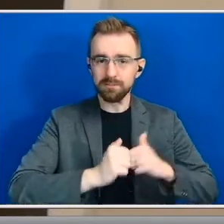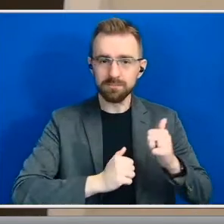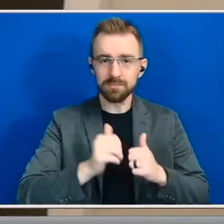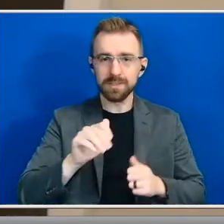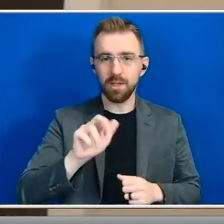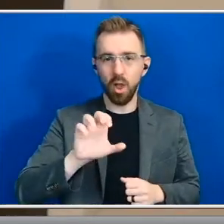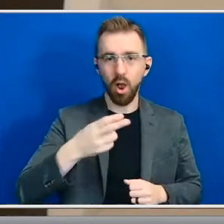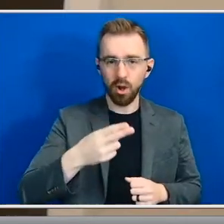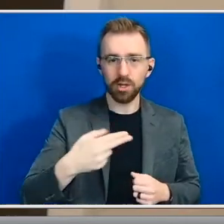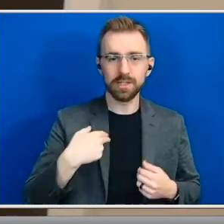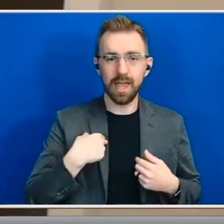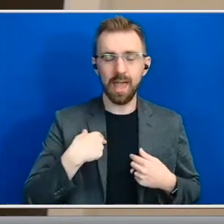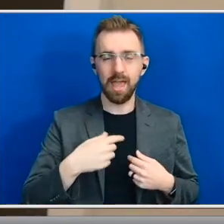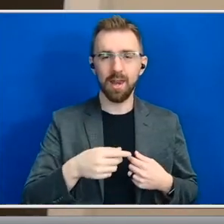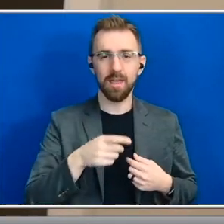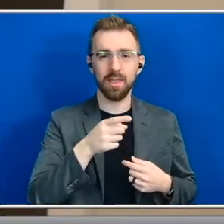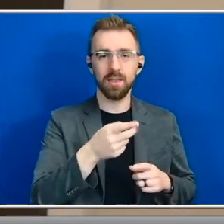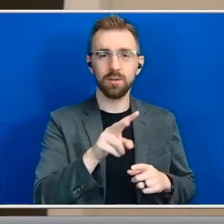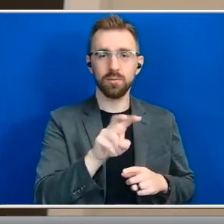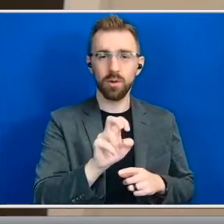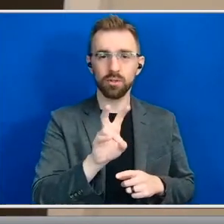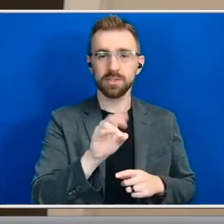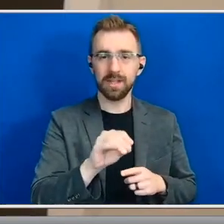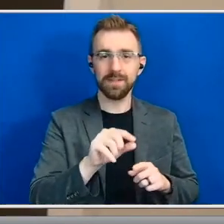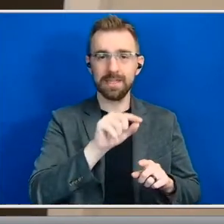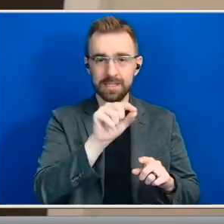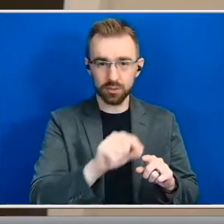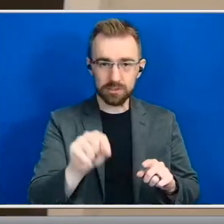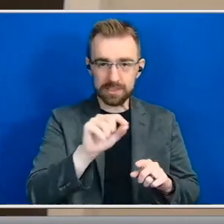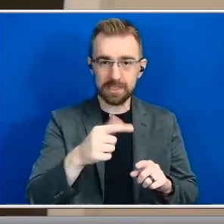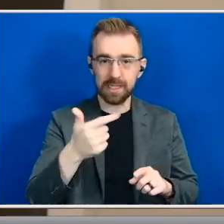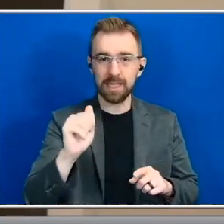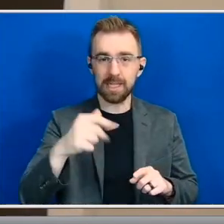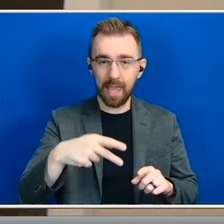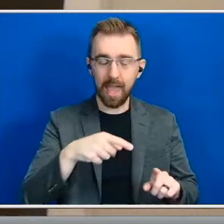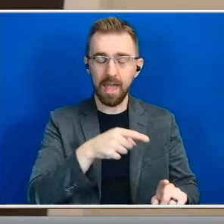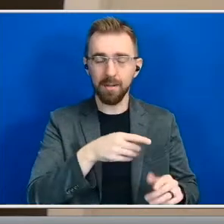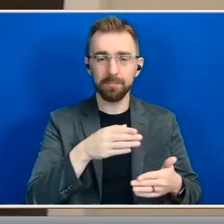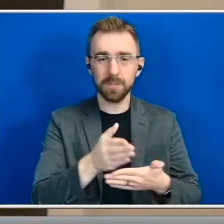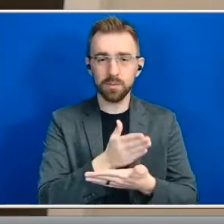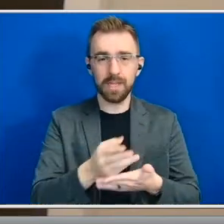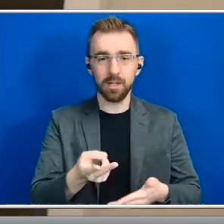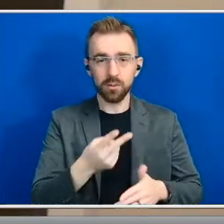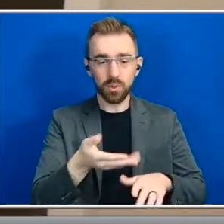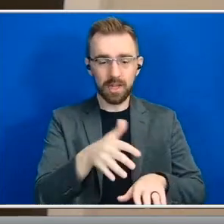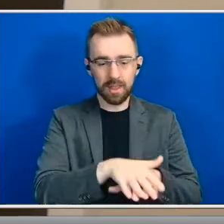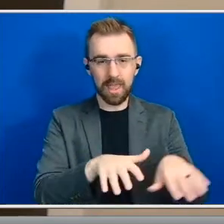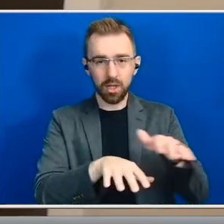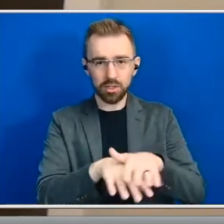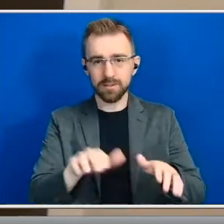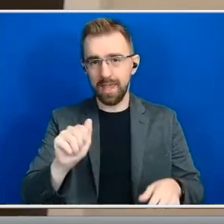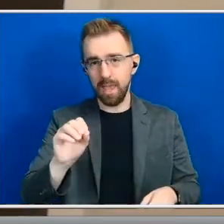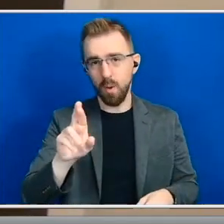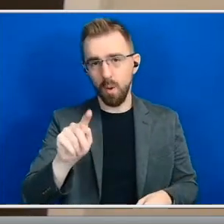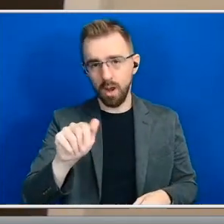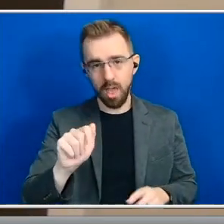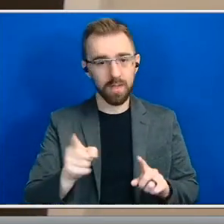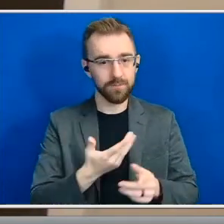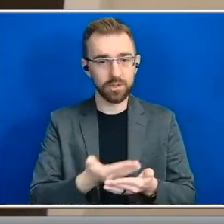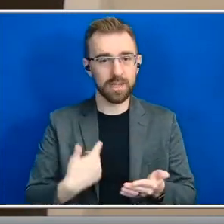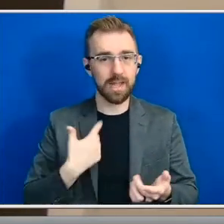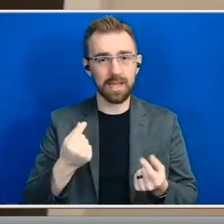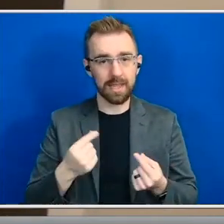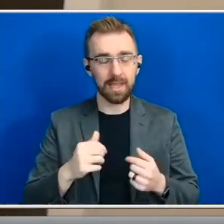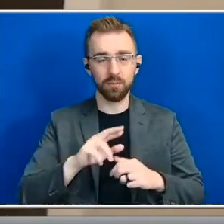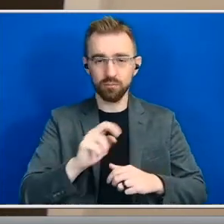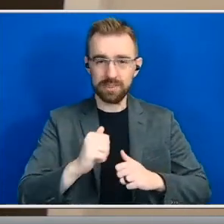had a 270-degree gap between the two layers of his aorta. So the first thing I do is I reconstruct